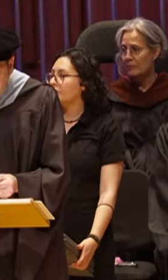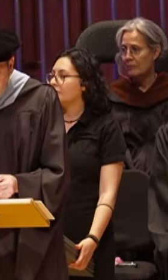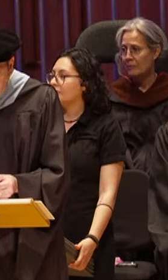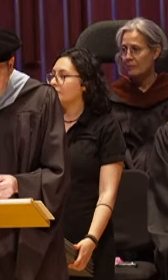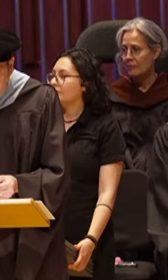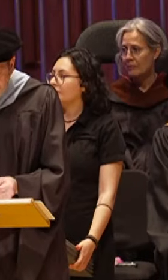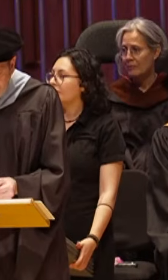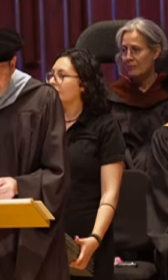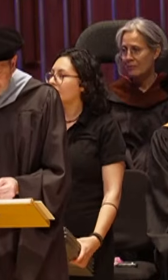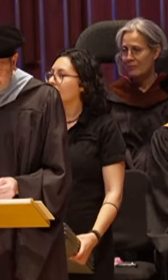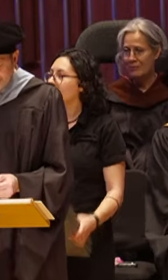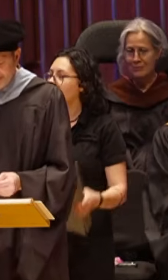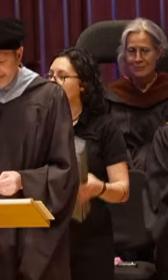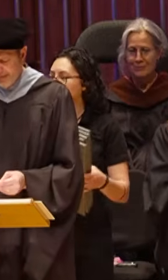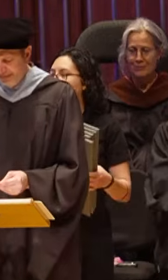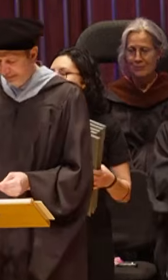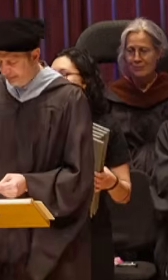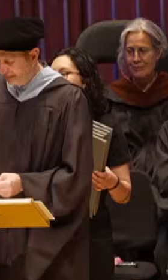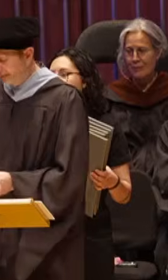Gabriella Newberg.